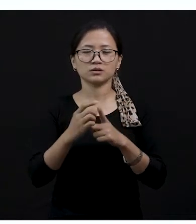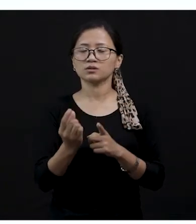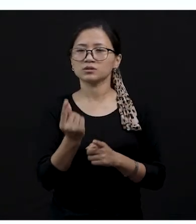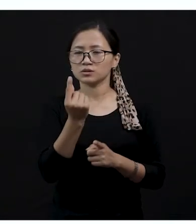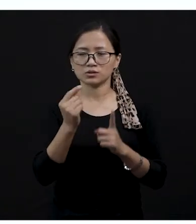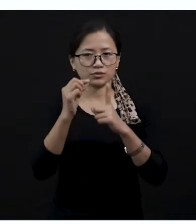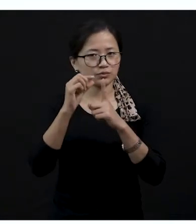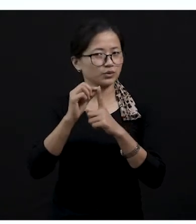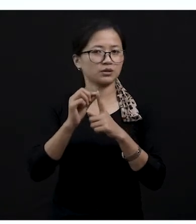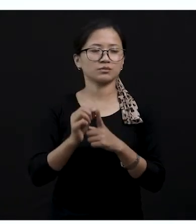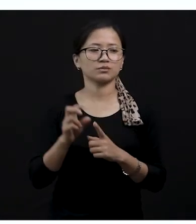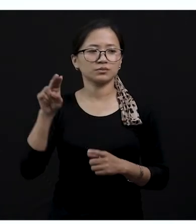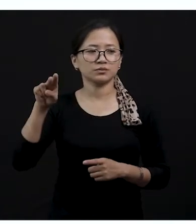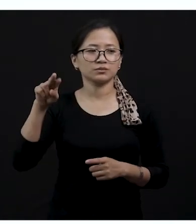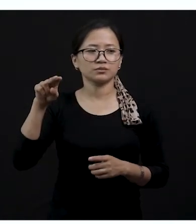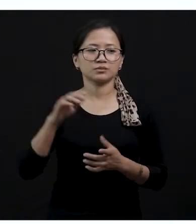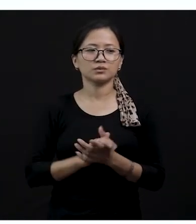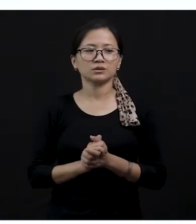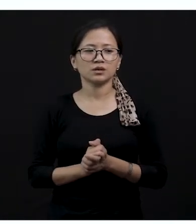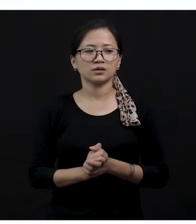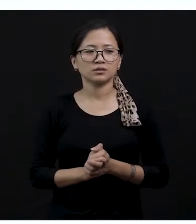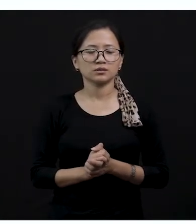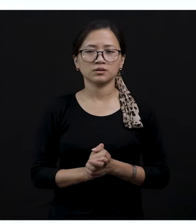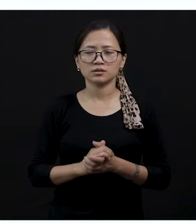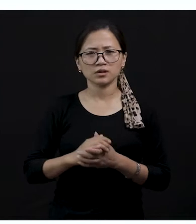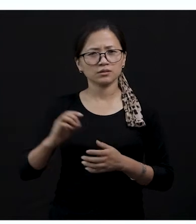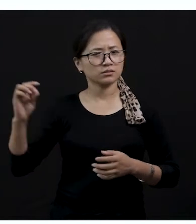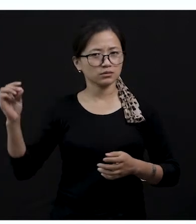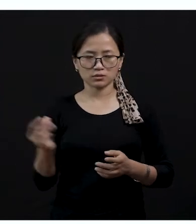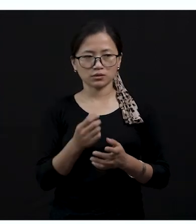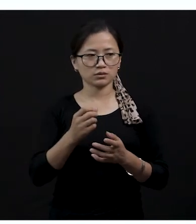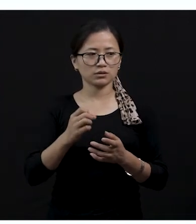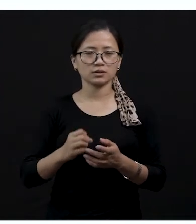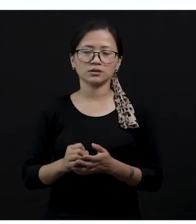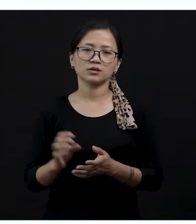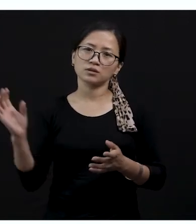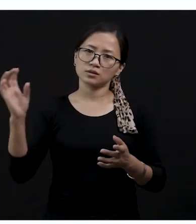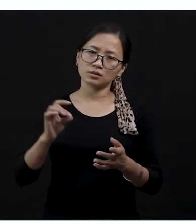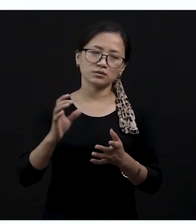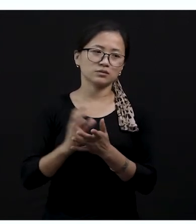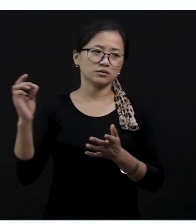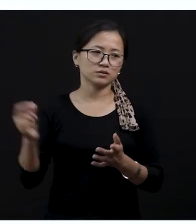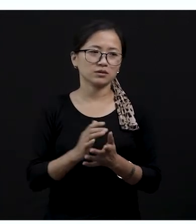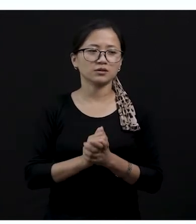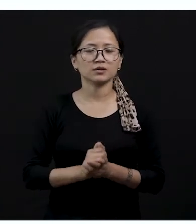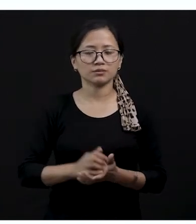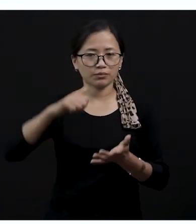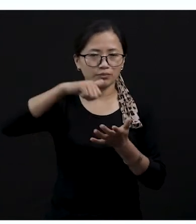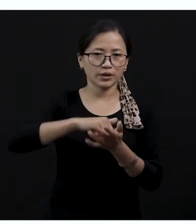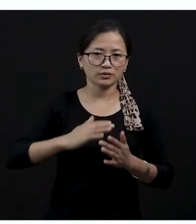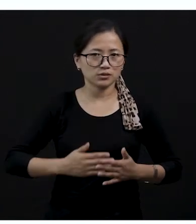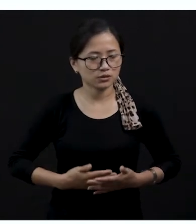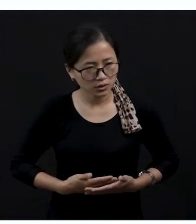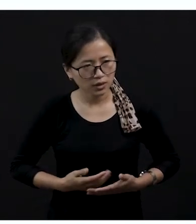D-O-U-B-L-E-D, doubled, U-B up. Doubled up means to suddenly bend your body forward, usually because